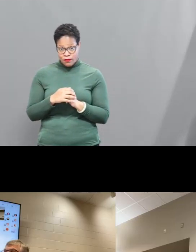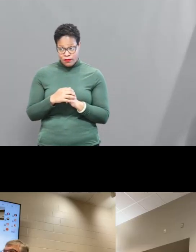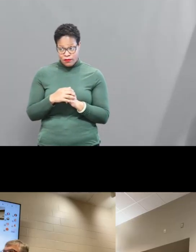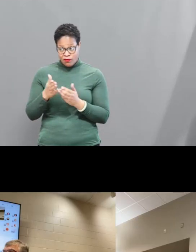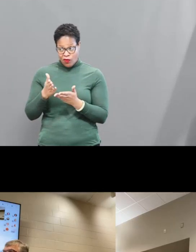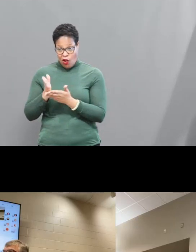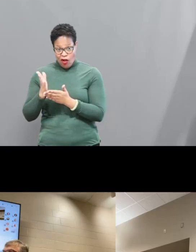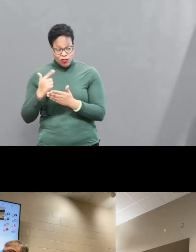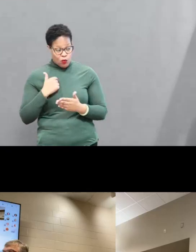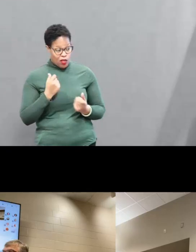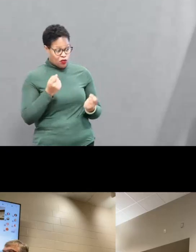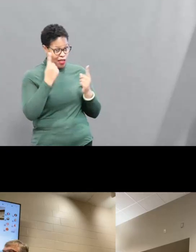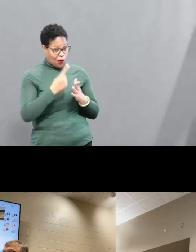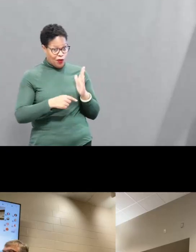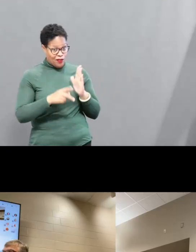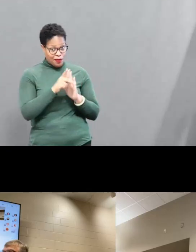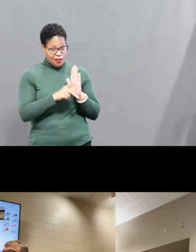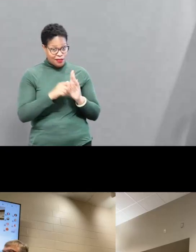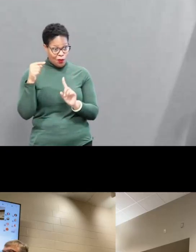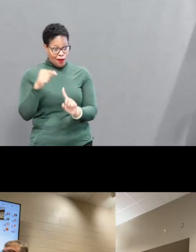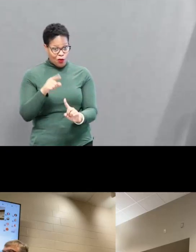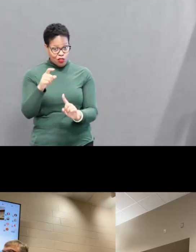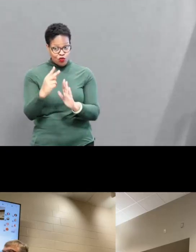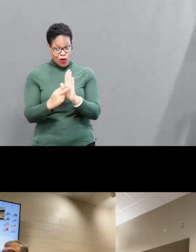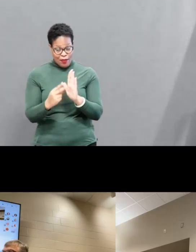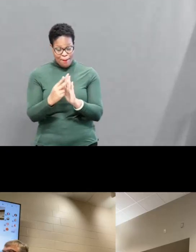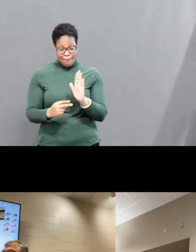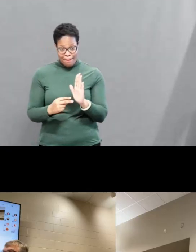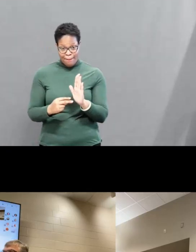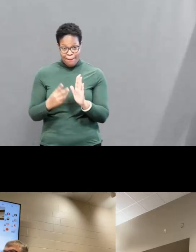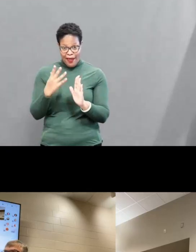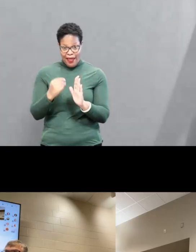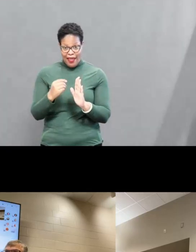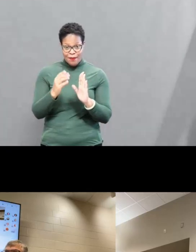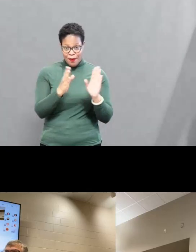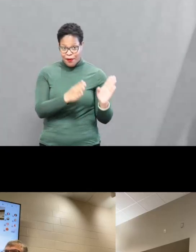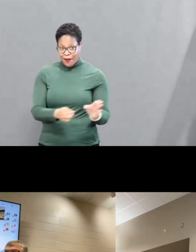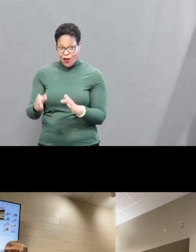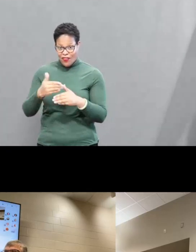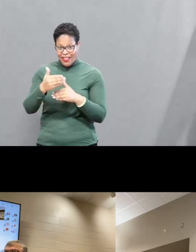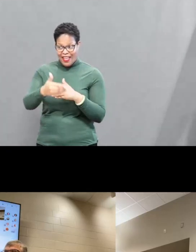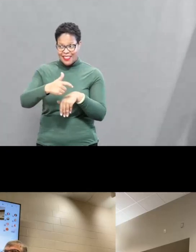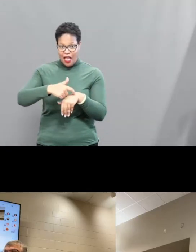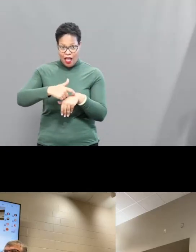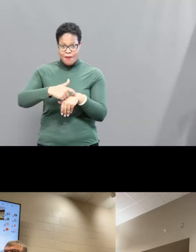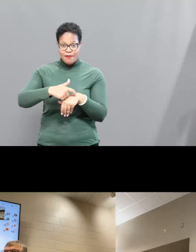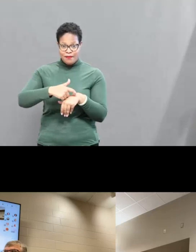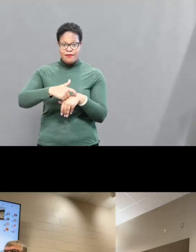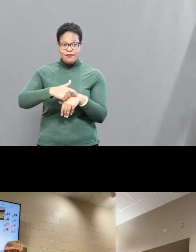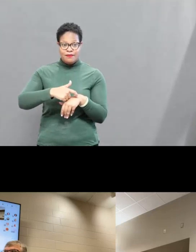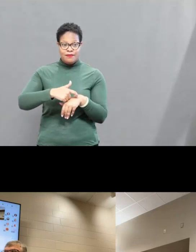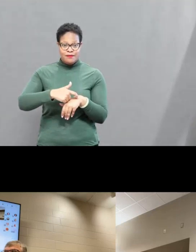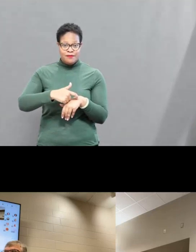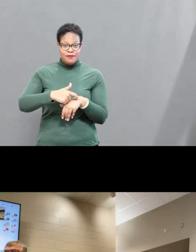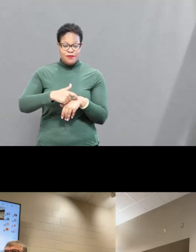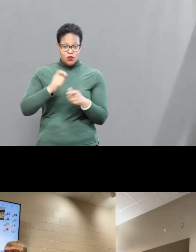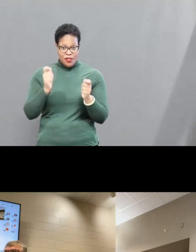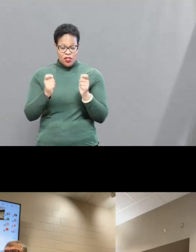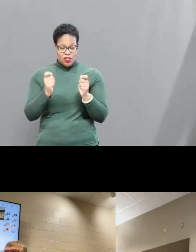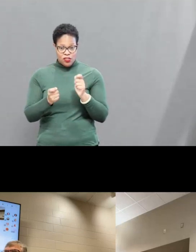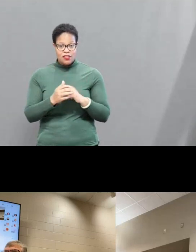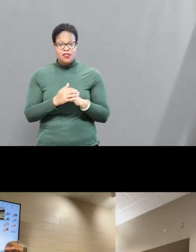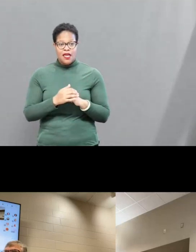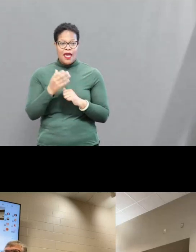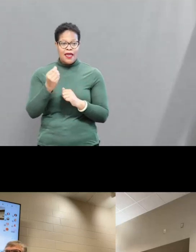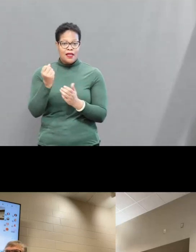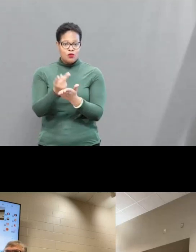All right, so we understand what this policy is all about. You should read them and come prepared next time to make changes